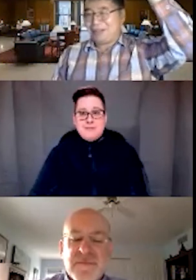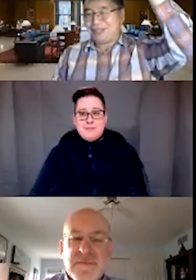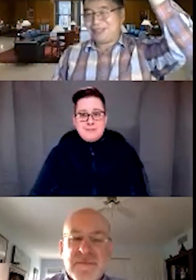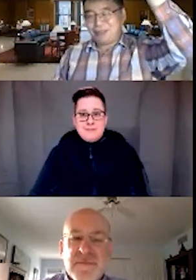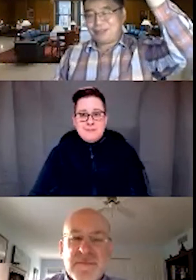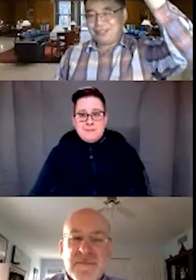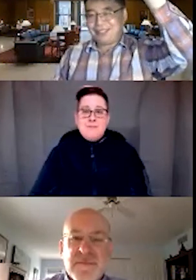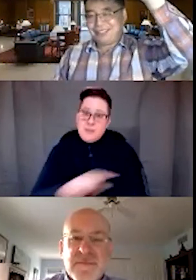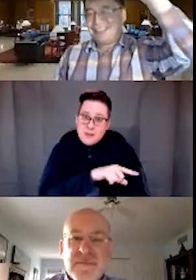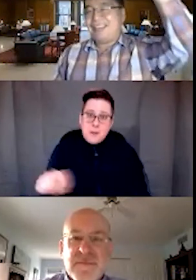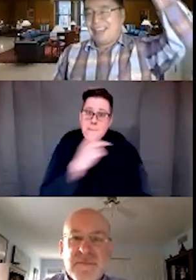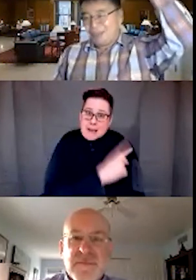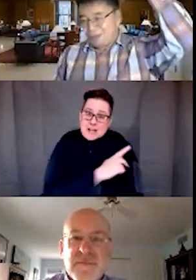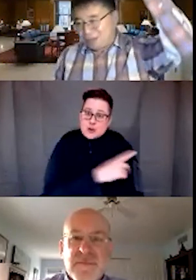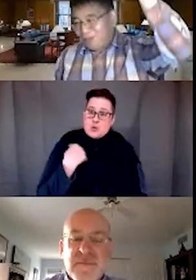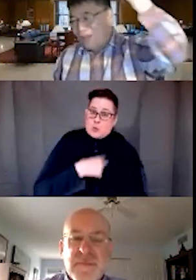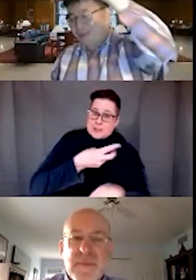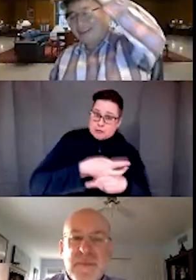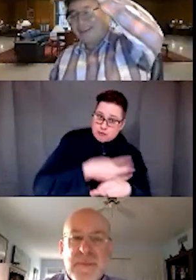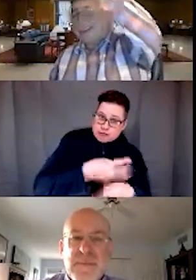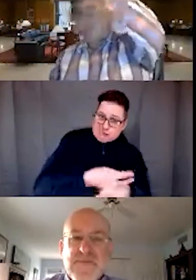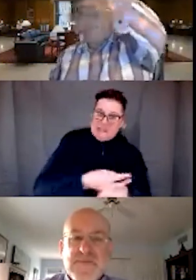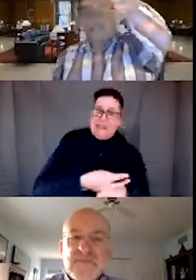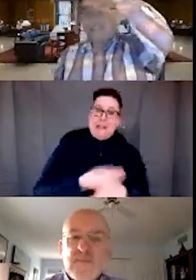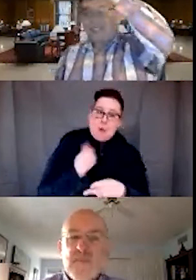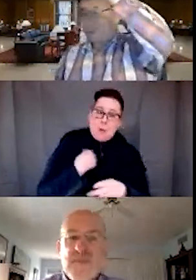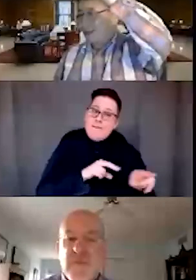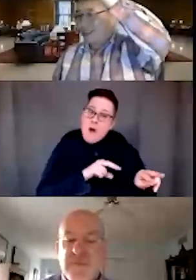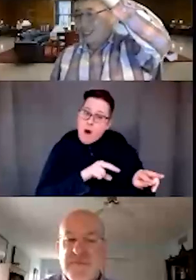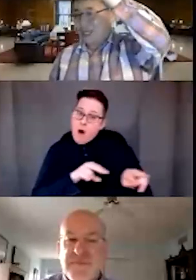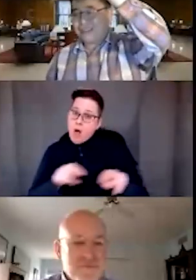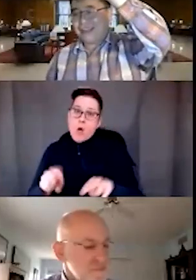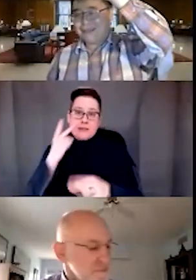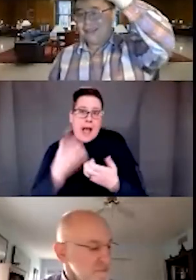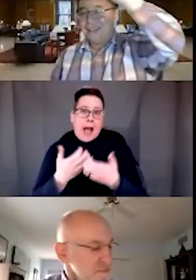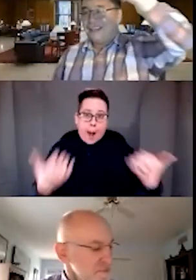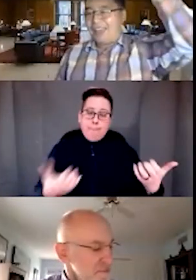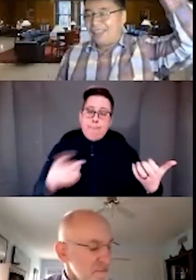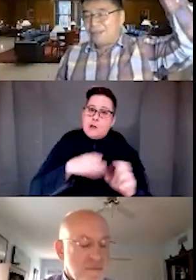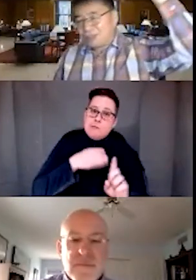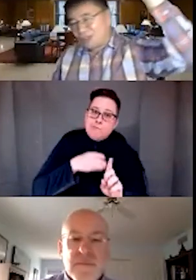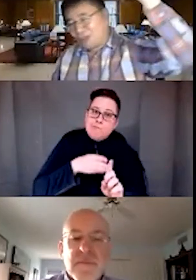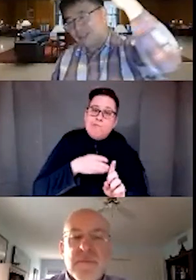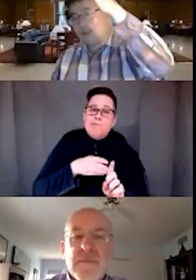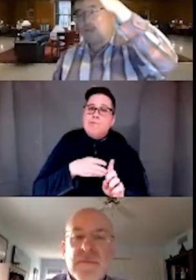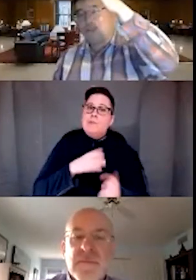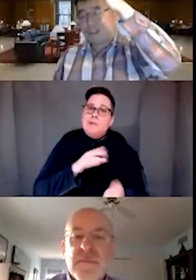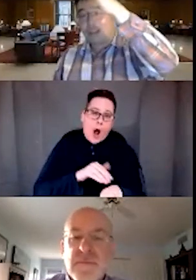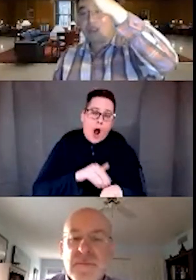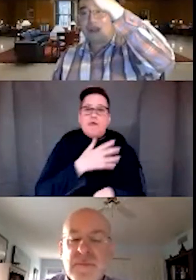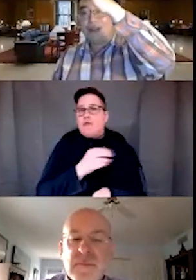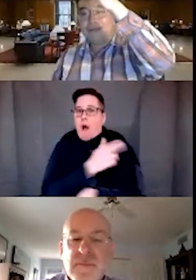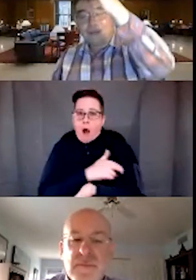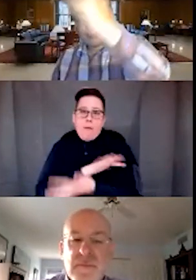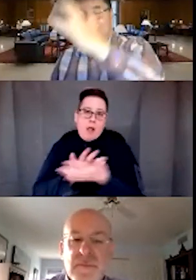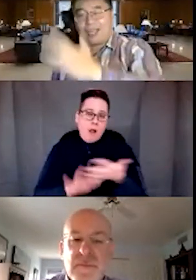are the patients that we're treating and we're following their, you know, utilization and cost of care over time. And we're showing this